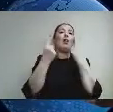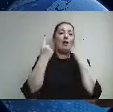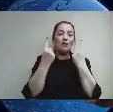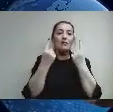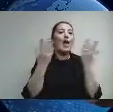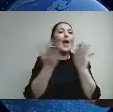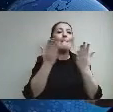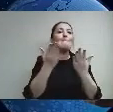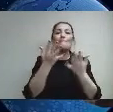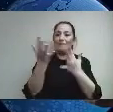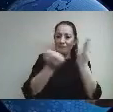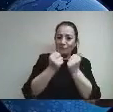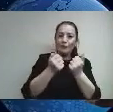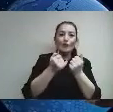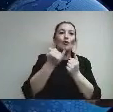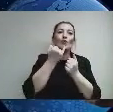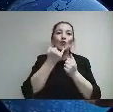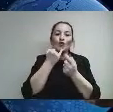the